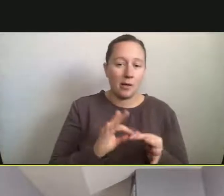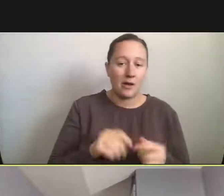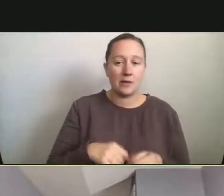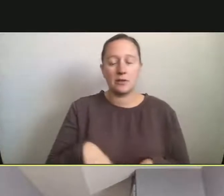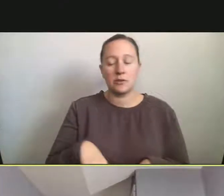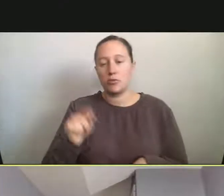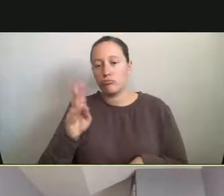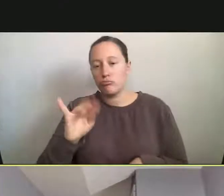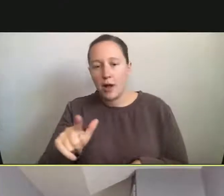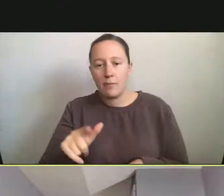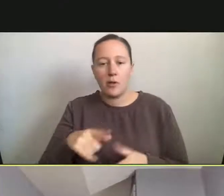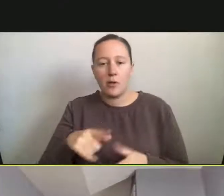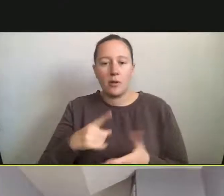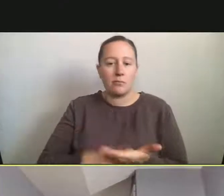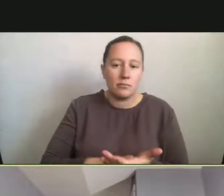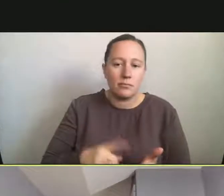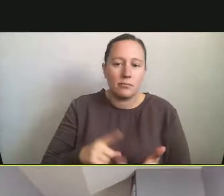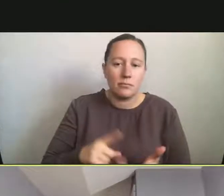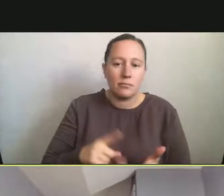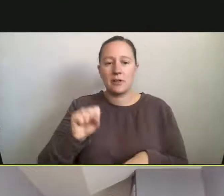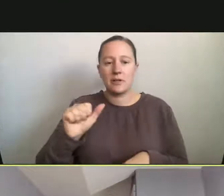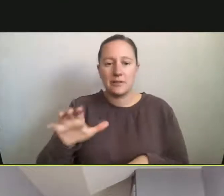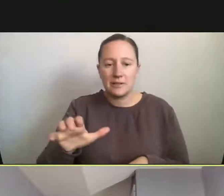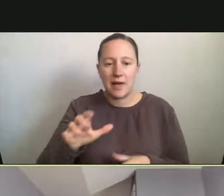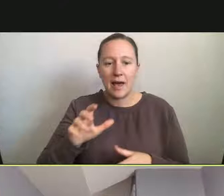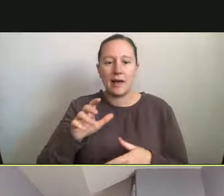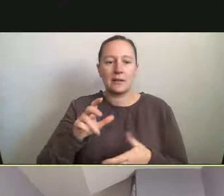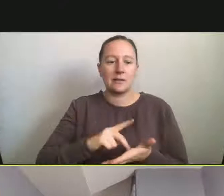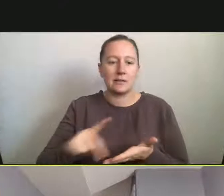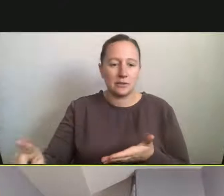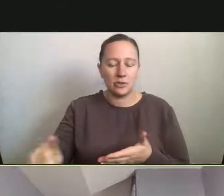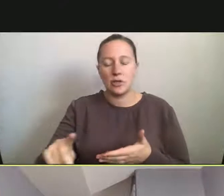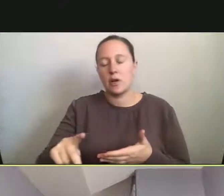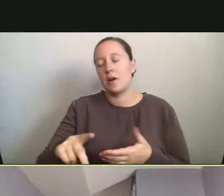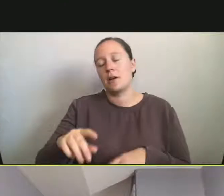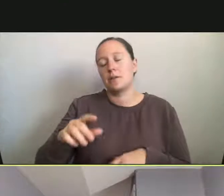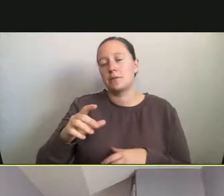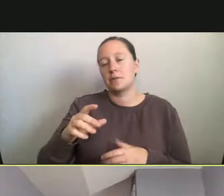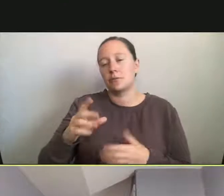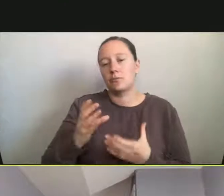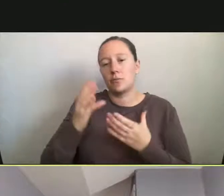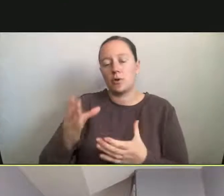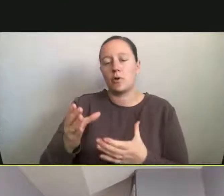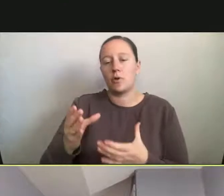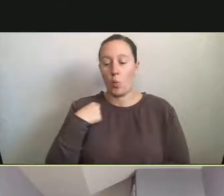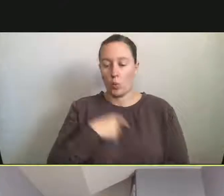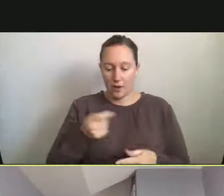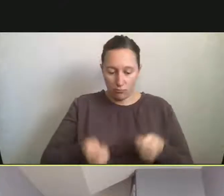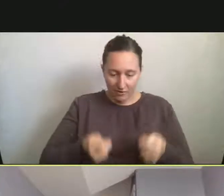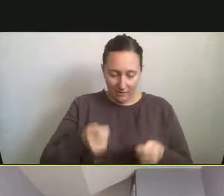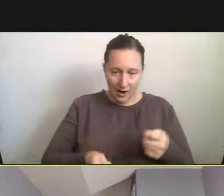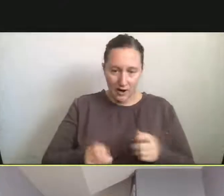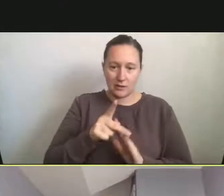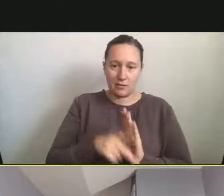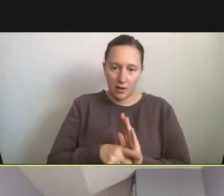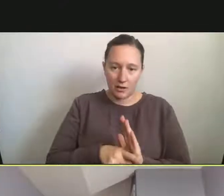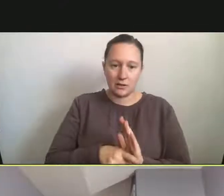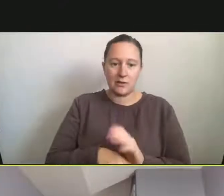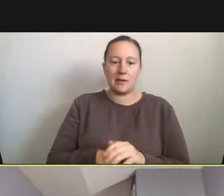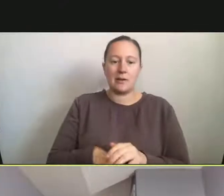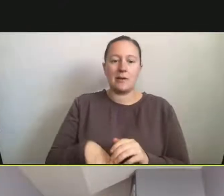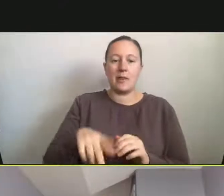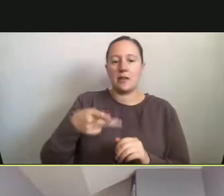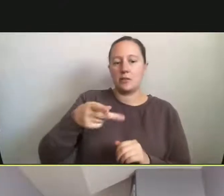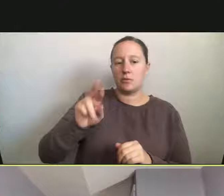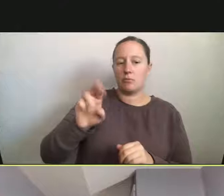tribal consultation, and SACARP's recommendations, NIH revised the draft policy as described in the preamble